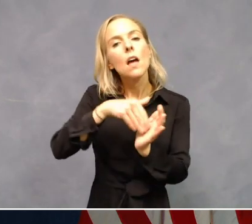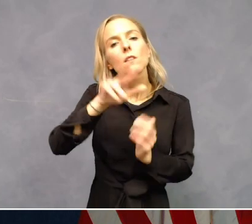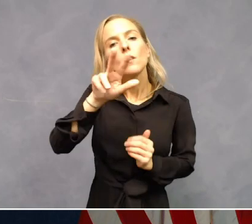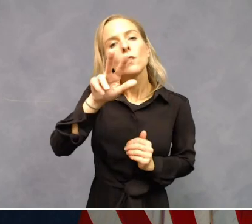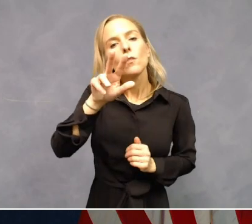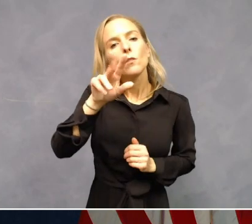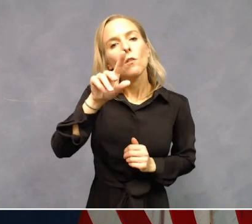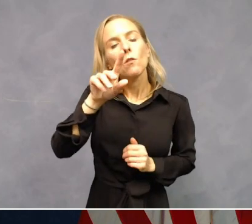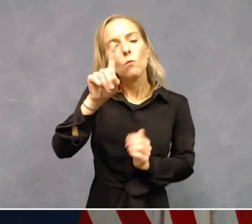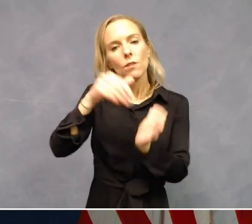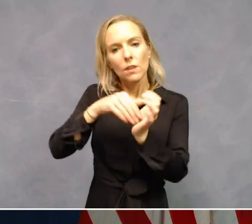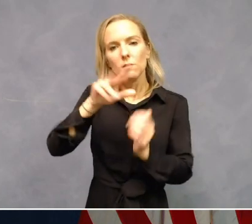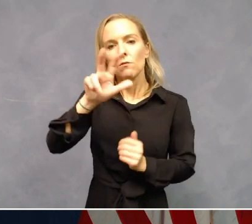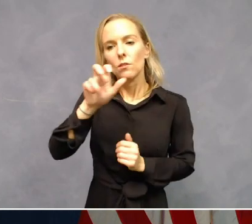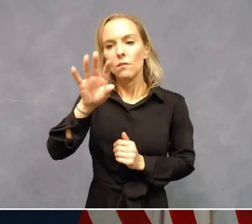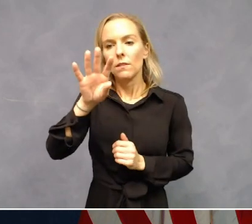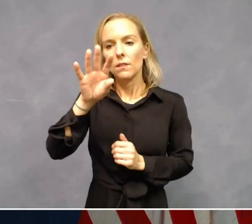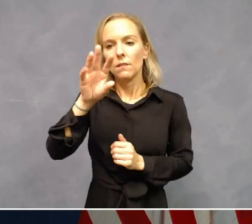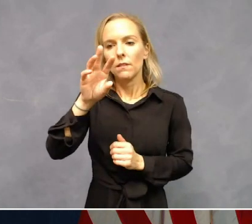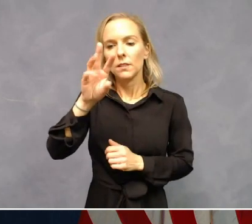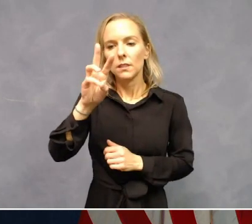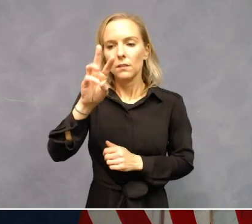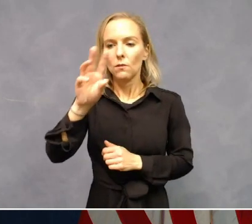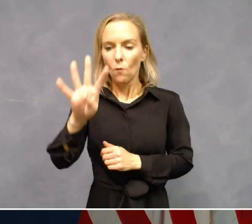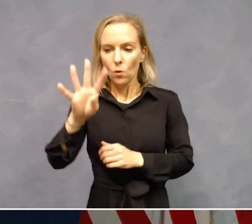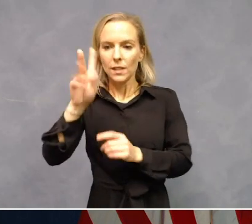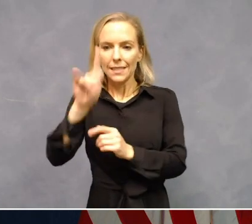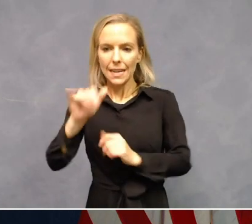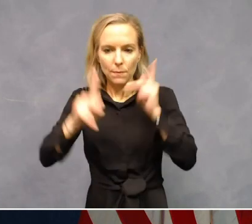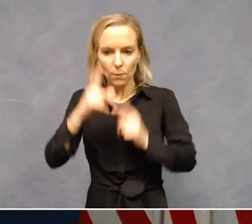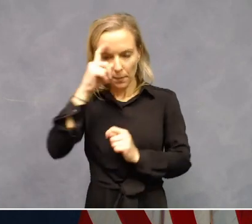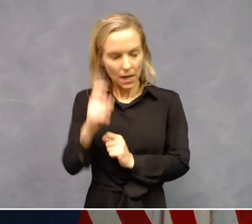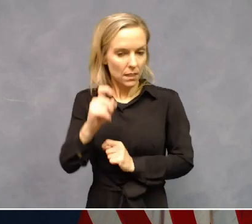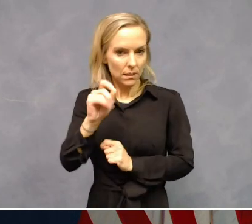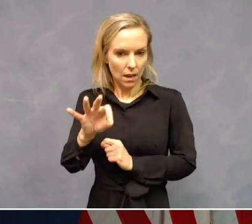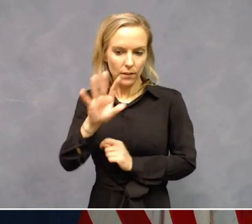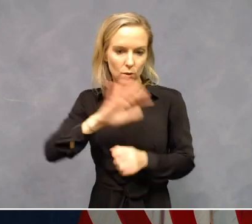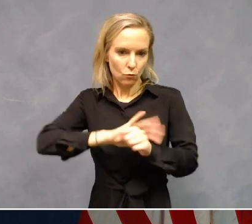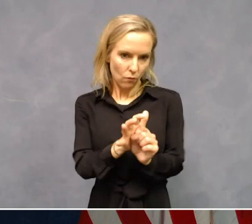1,461 Kentuckians due to COVID-19.